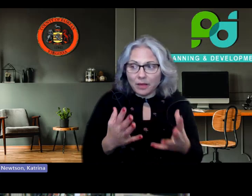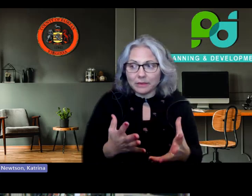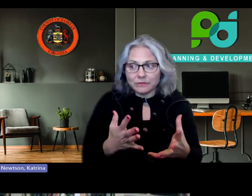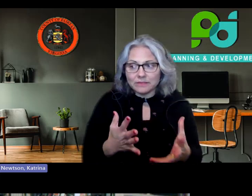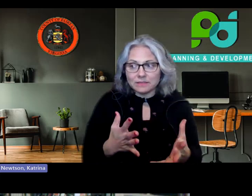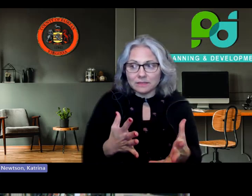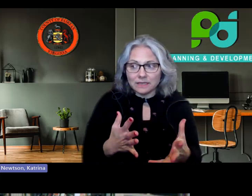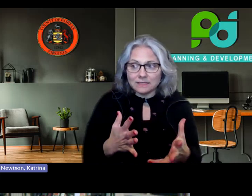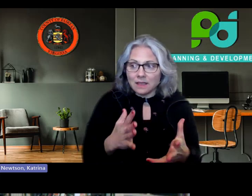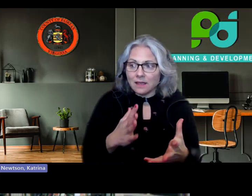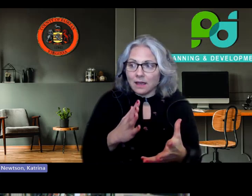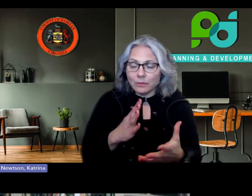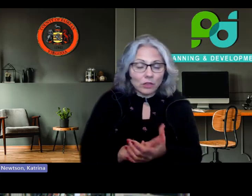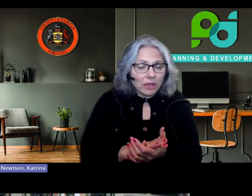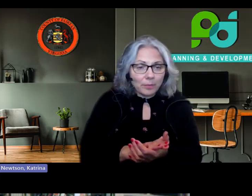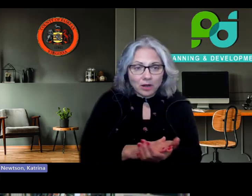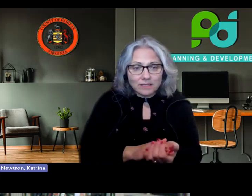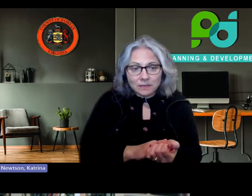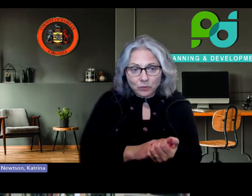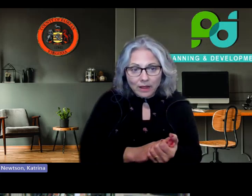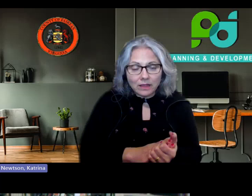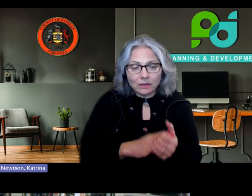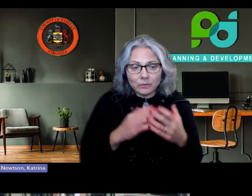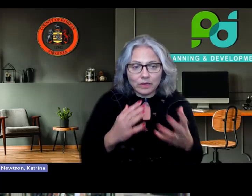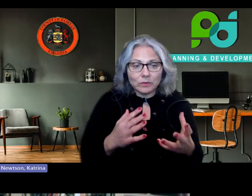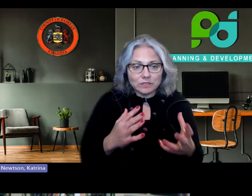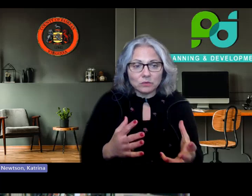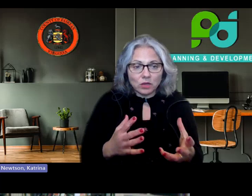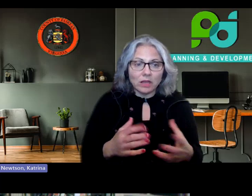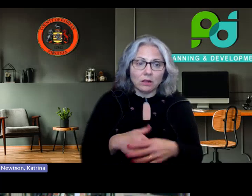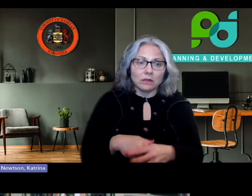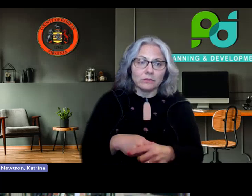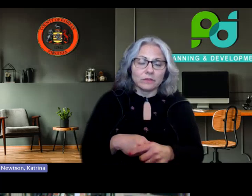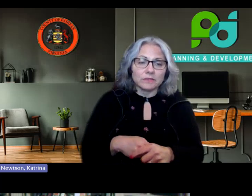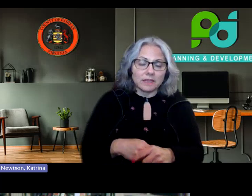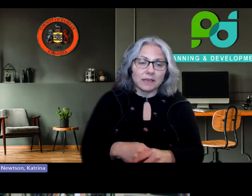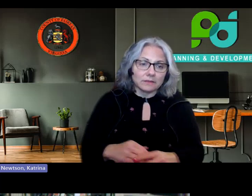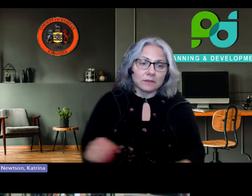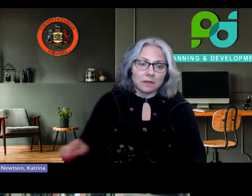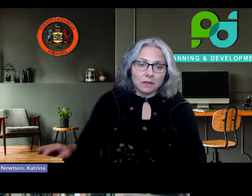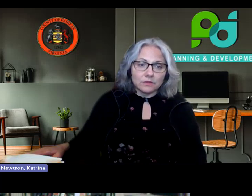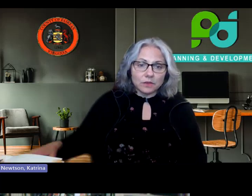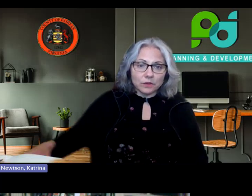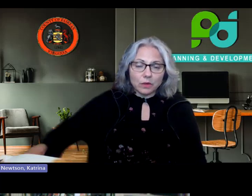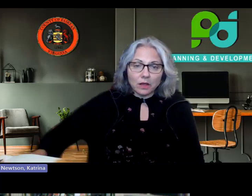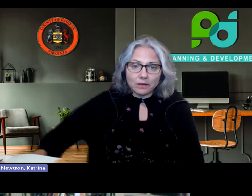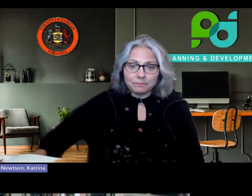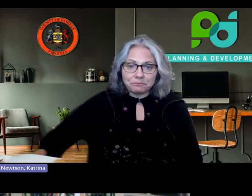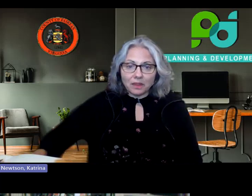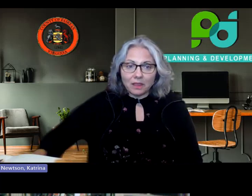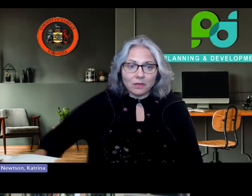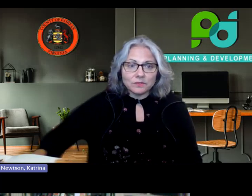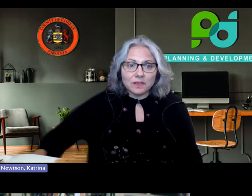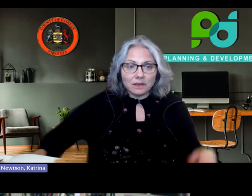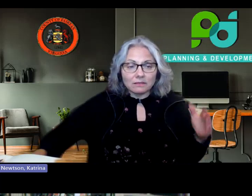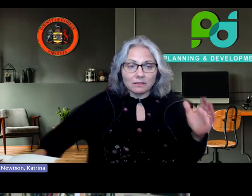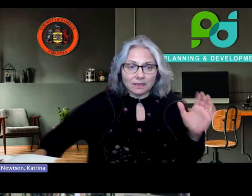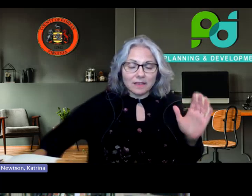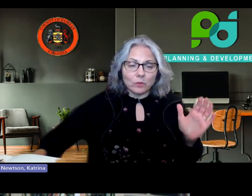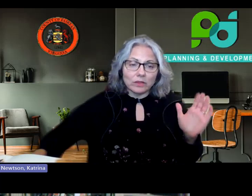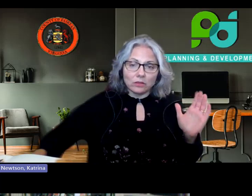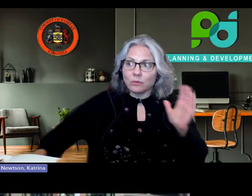look at public facilities, we look at parks and rec, and we do look at all of those things. So,